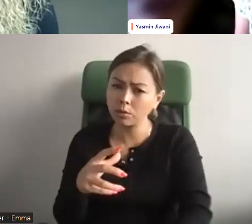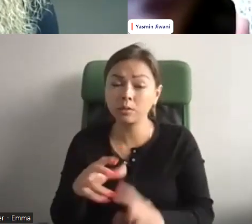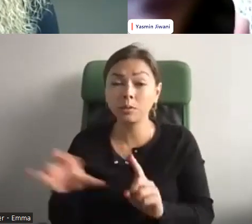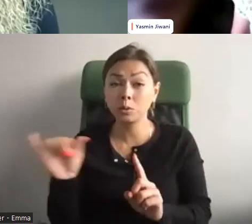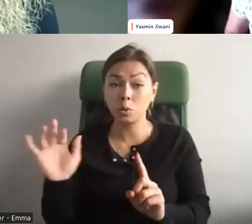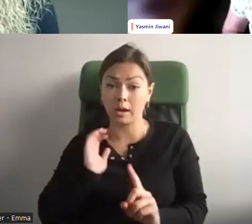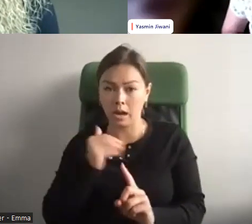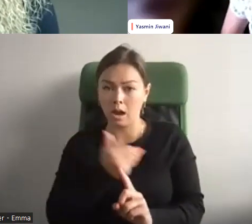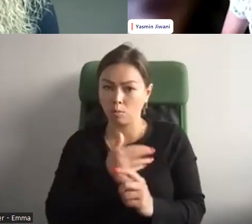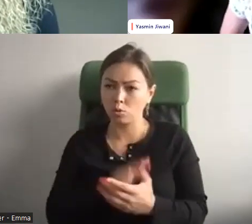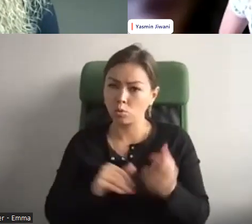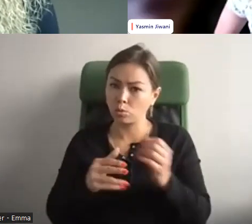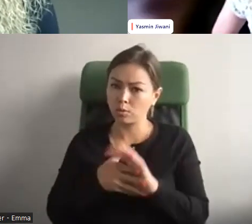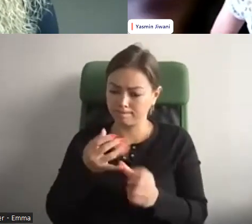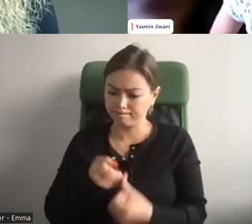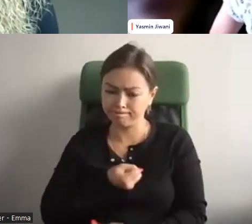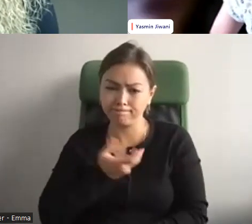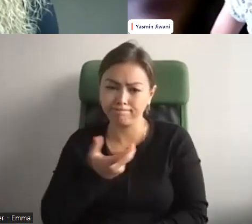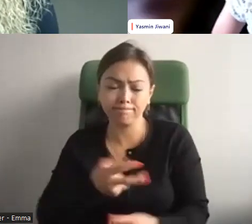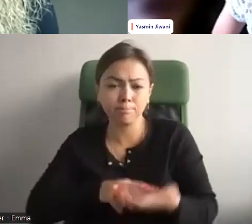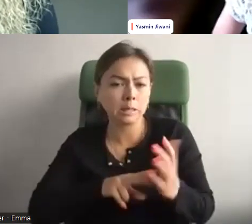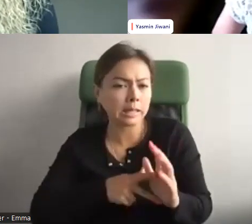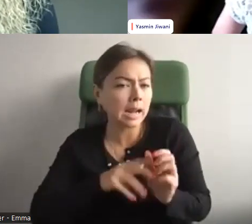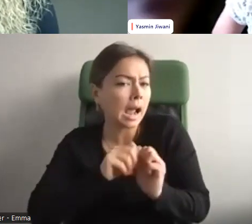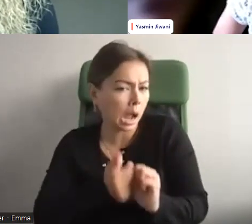So how do we tell the story?